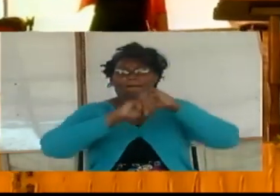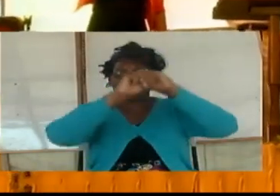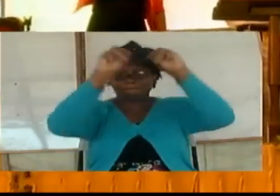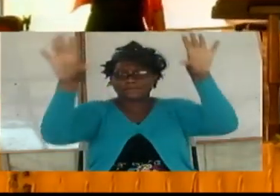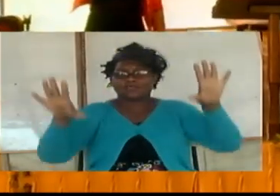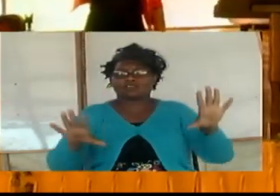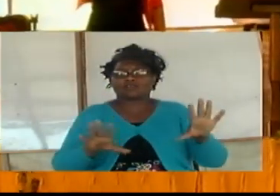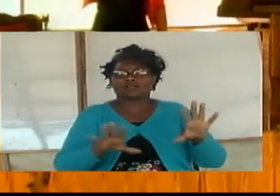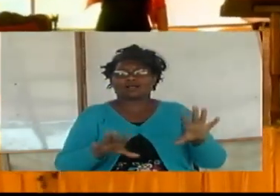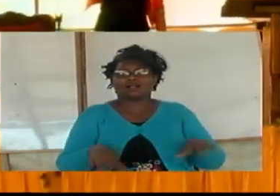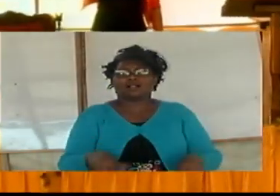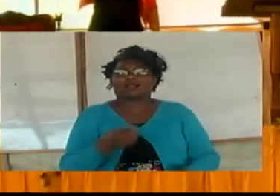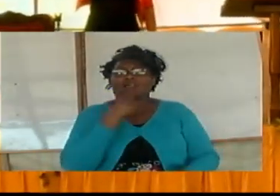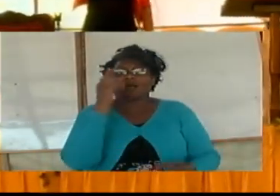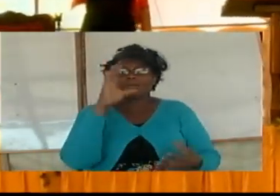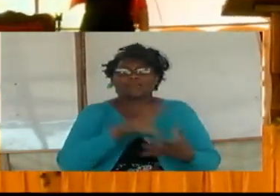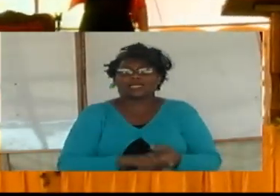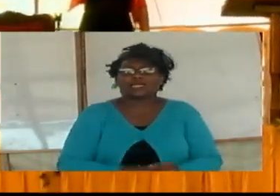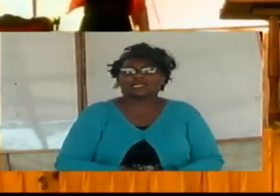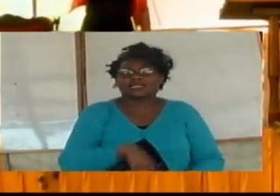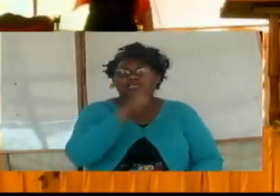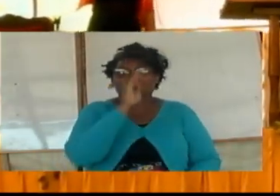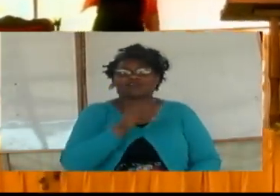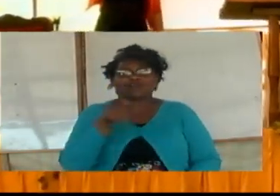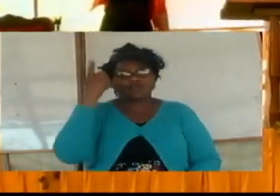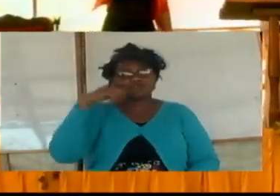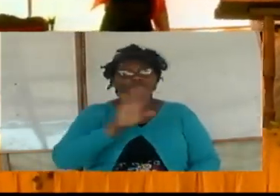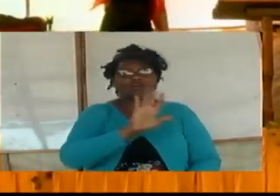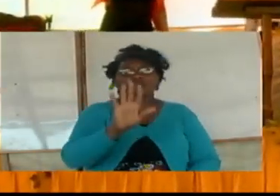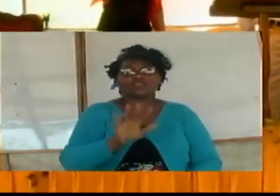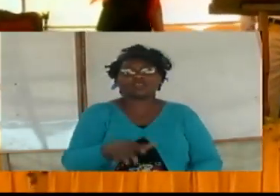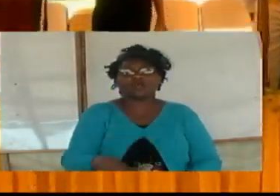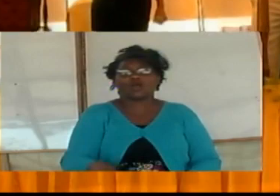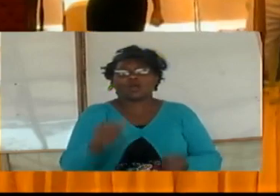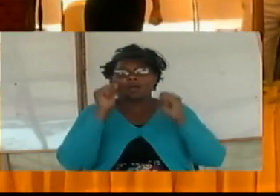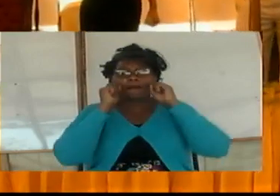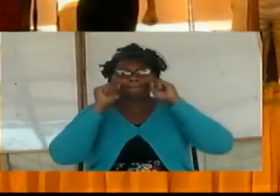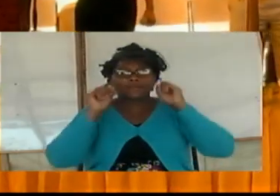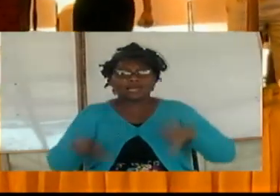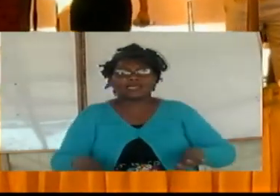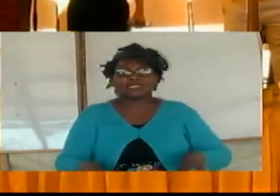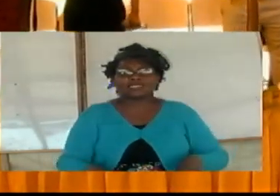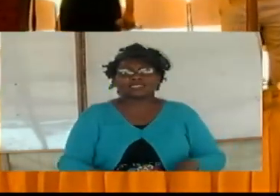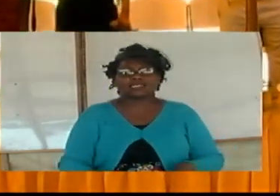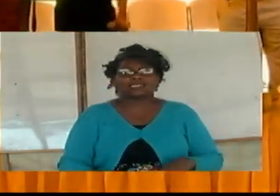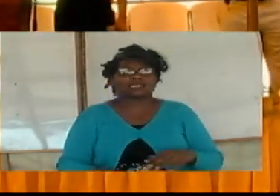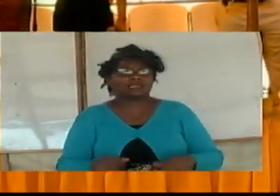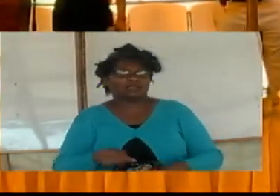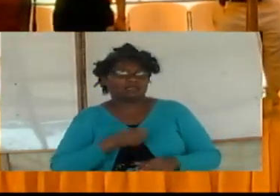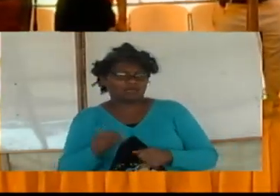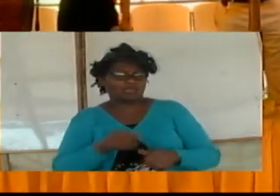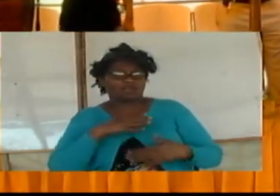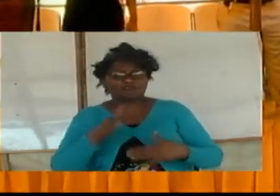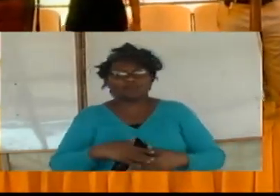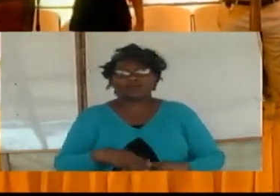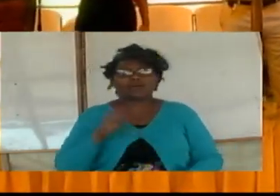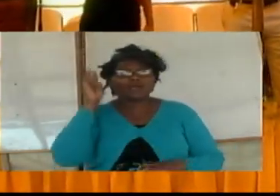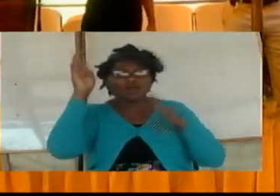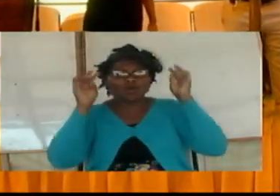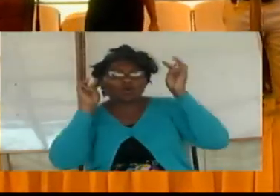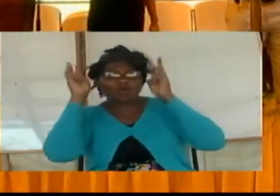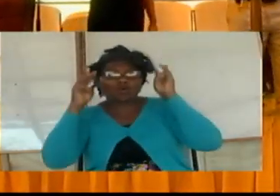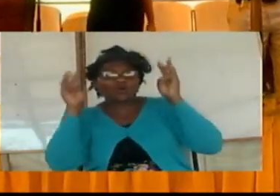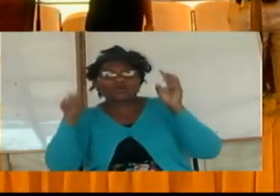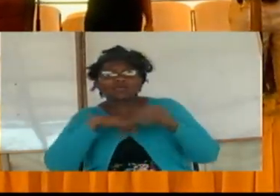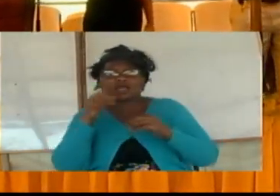all have needs, and everybody's worrying about COVID-19. And if you're not careful, you're so distracted